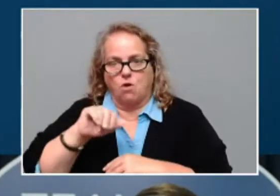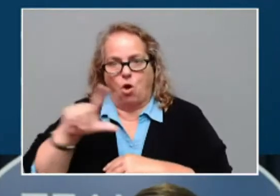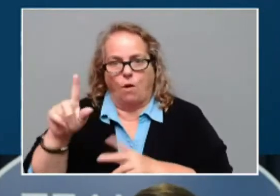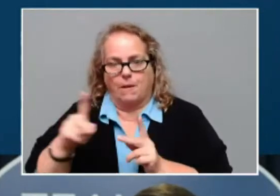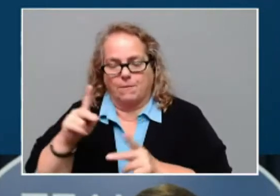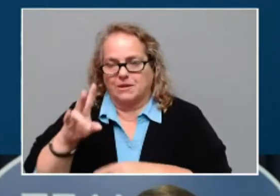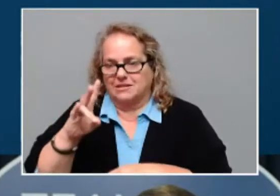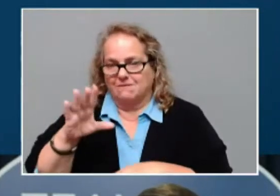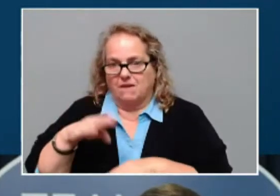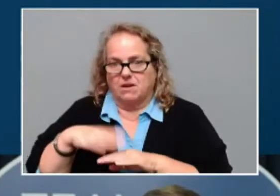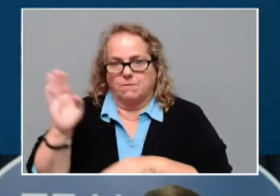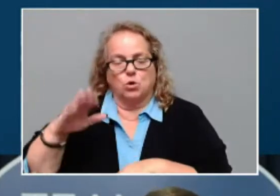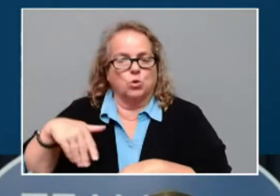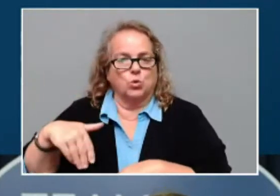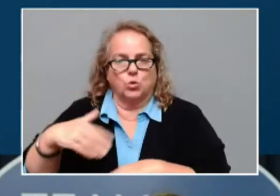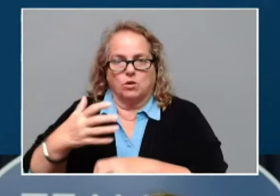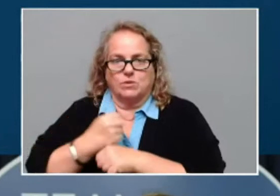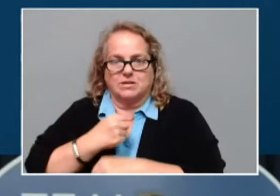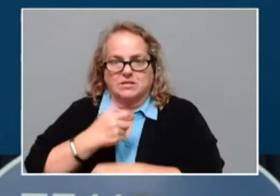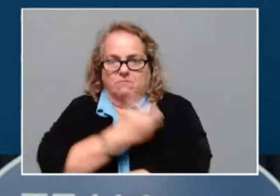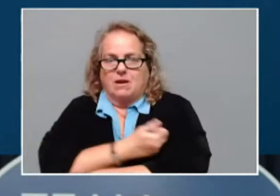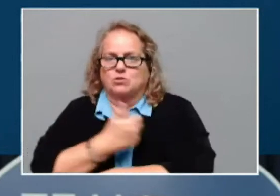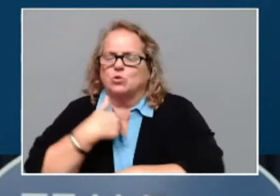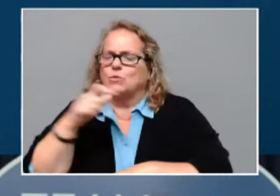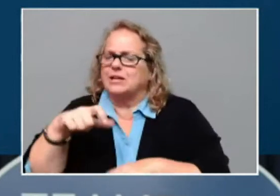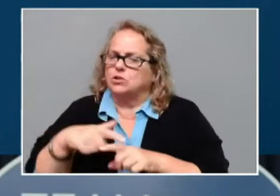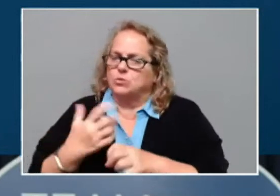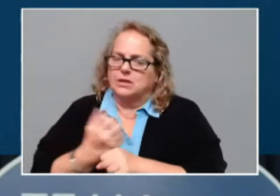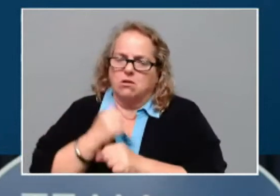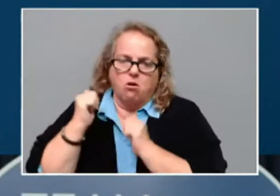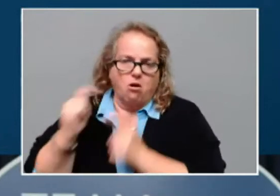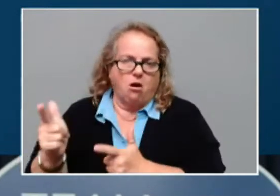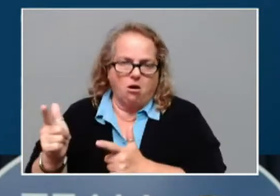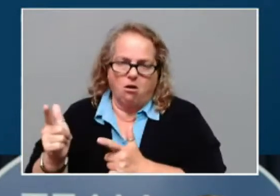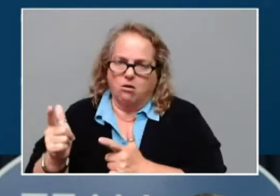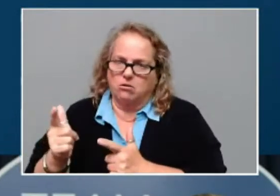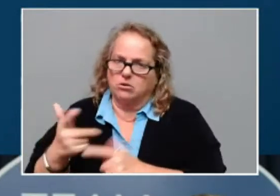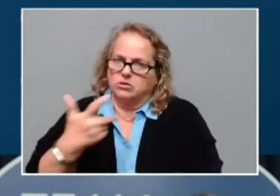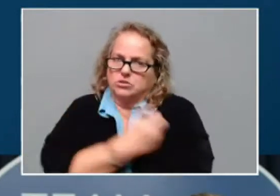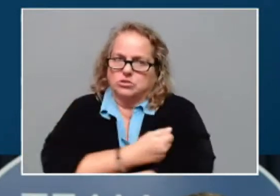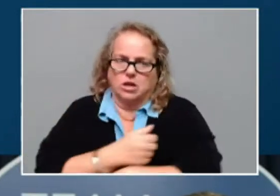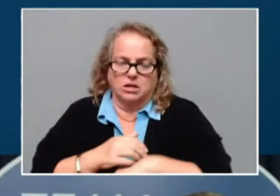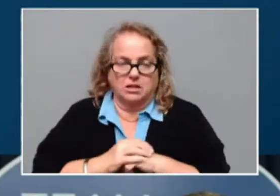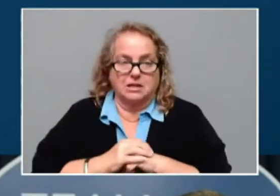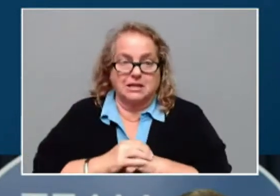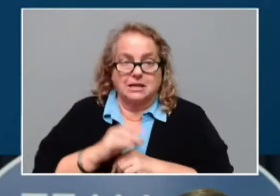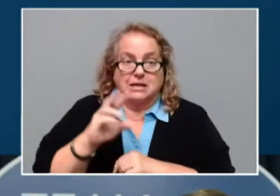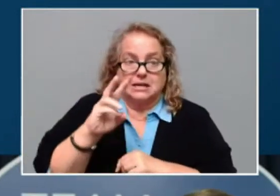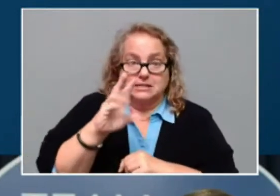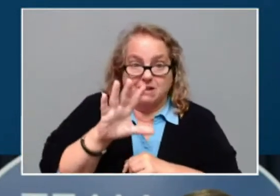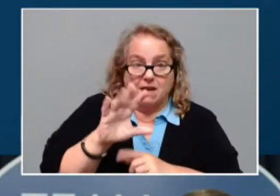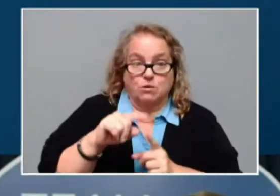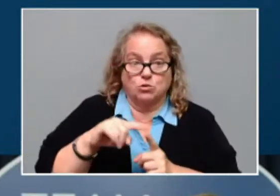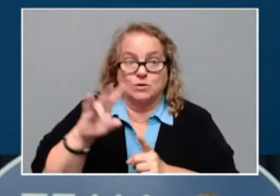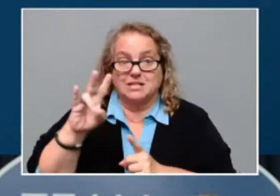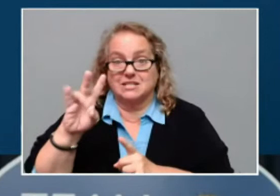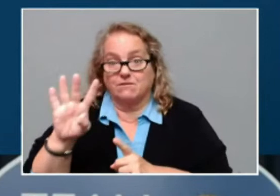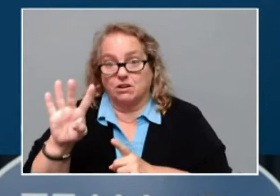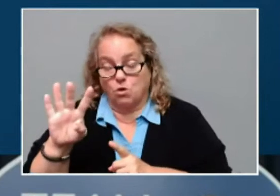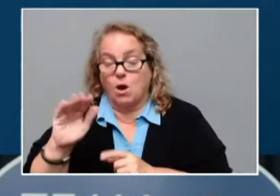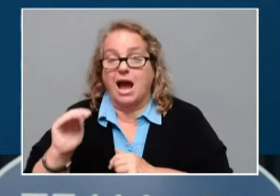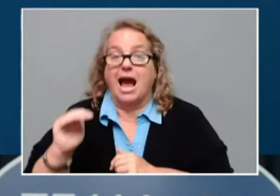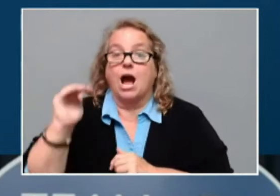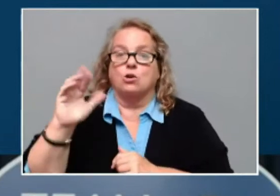unvaccinated. We need to get every one of them the shot. 65 to 74, actually a higher rate at